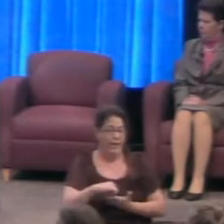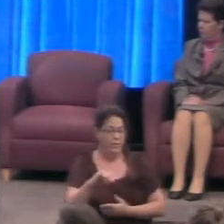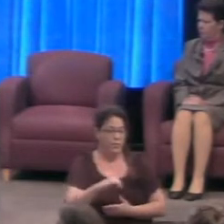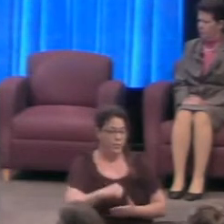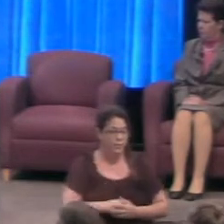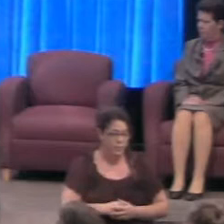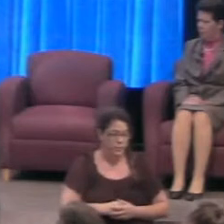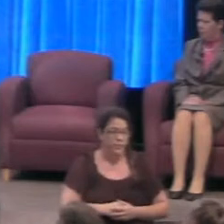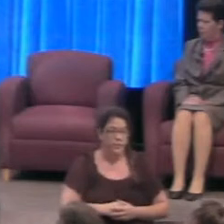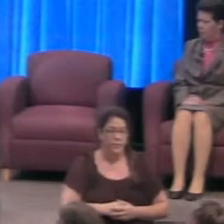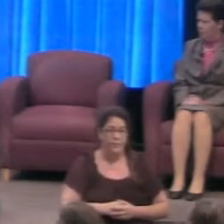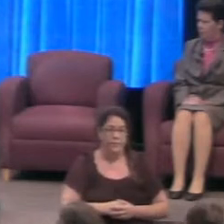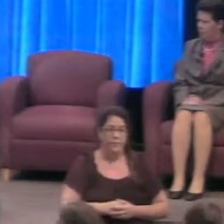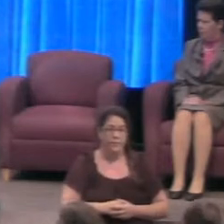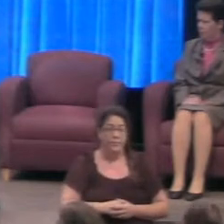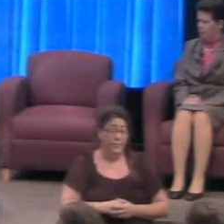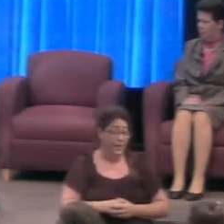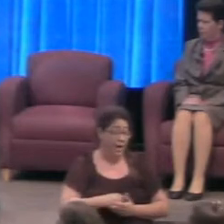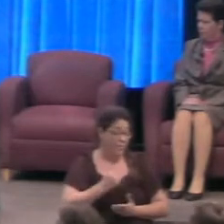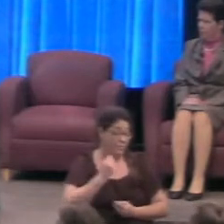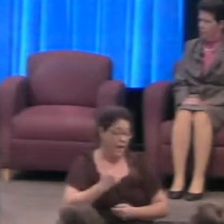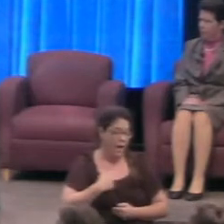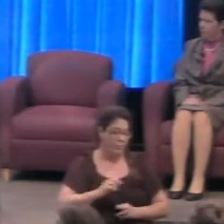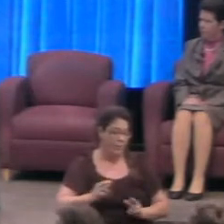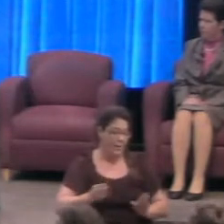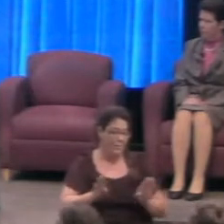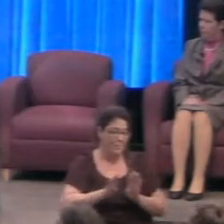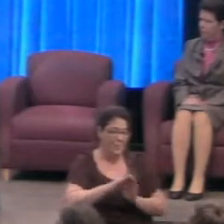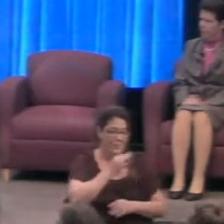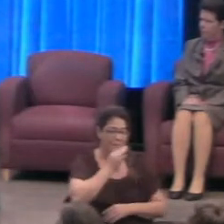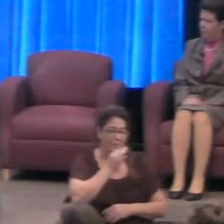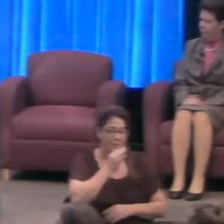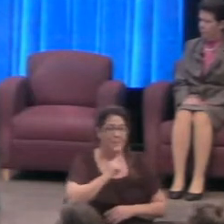Now, in conclusion, Janet,